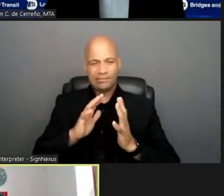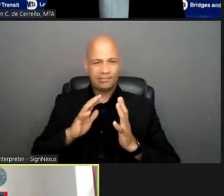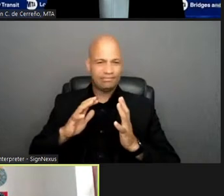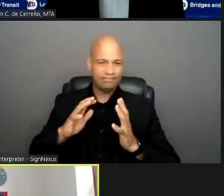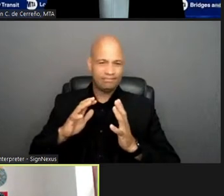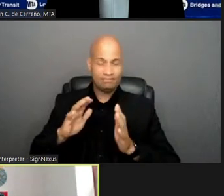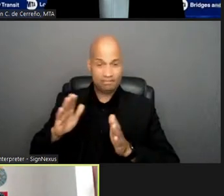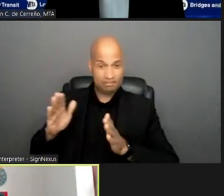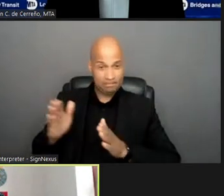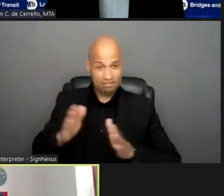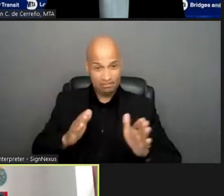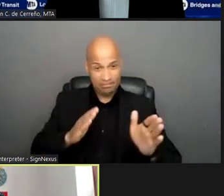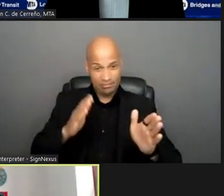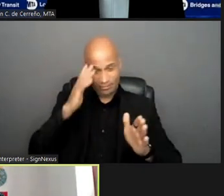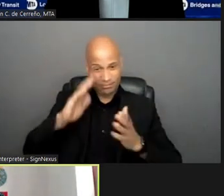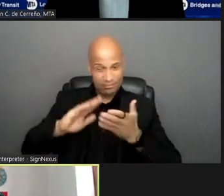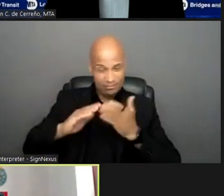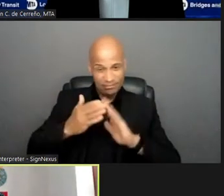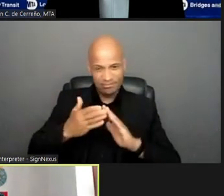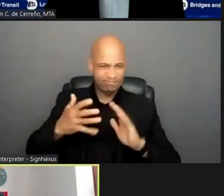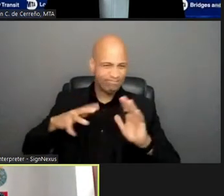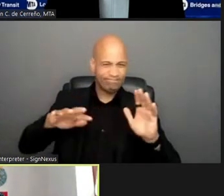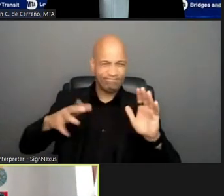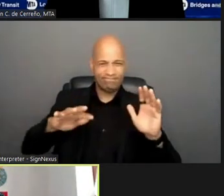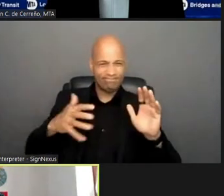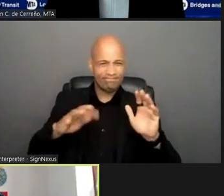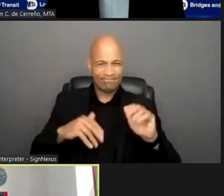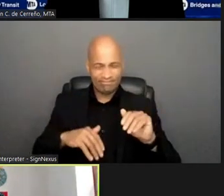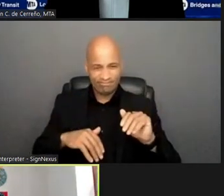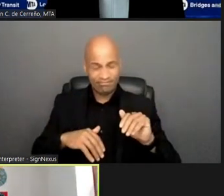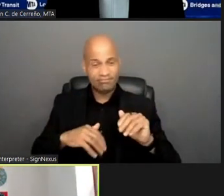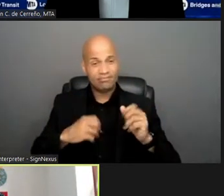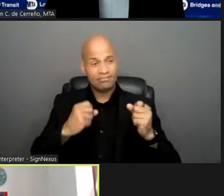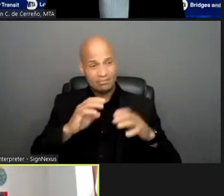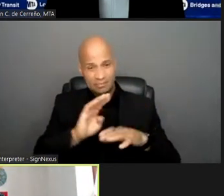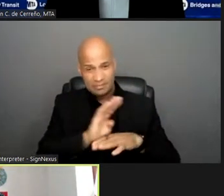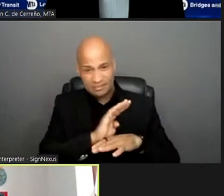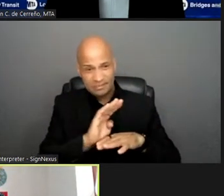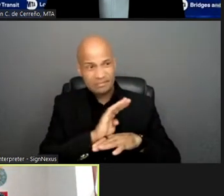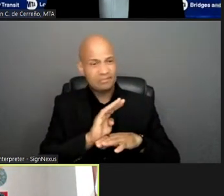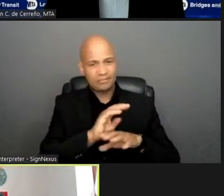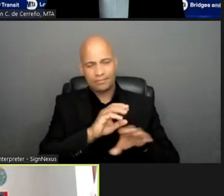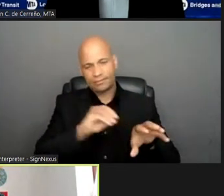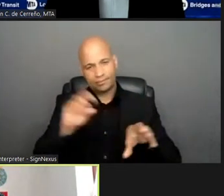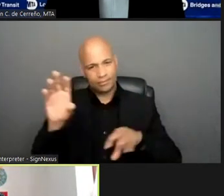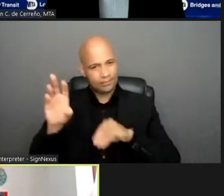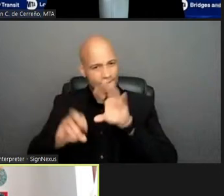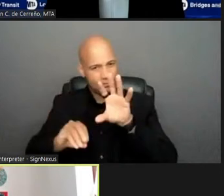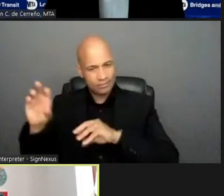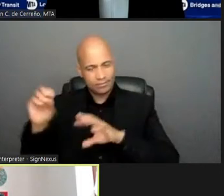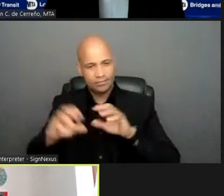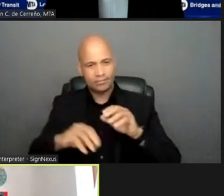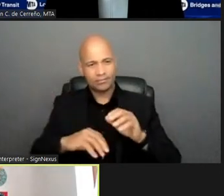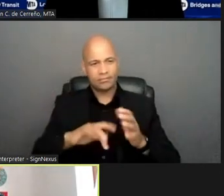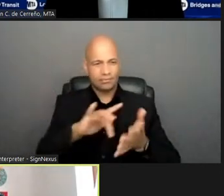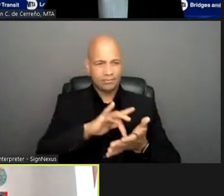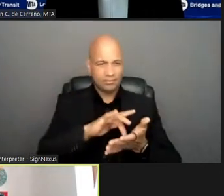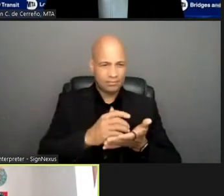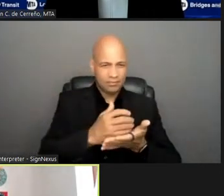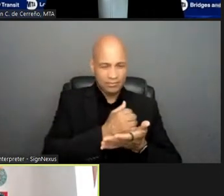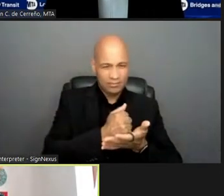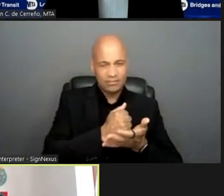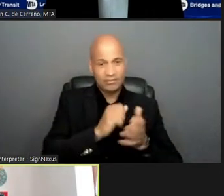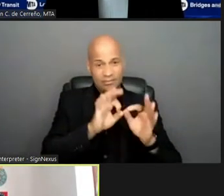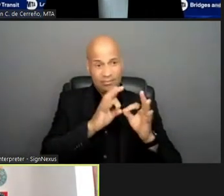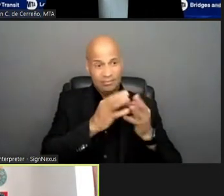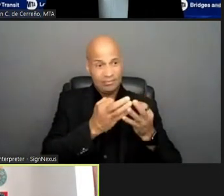City small businesses are shutting down small business operators are moving out middle-income families are moving out